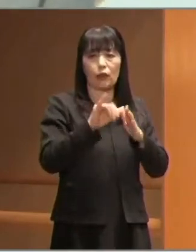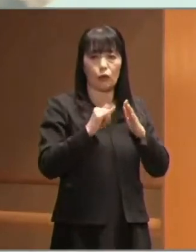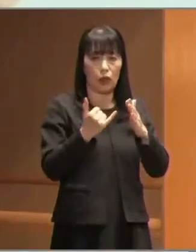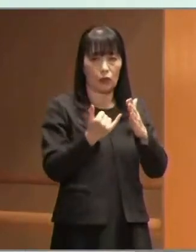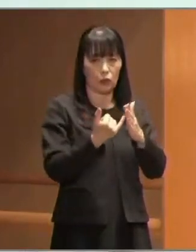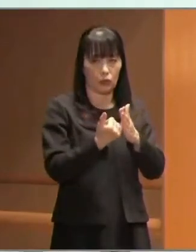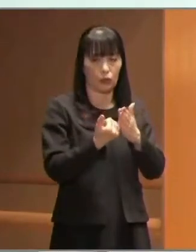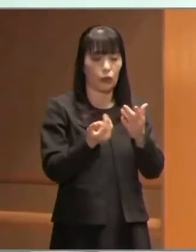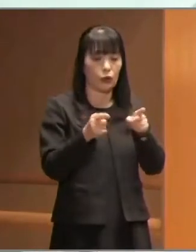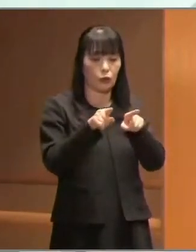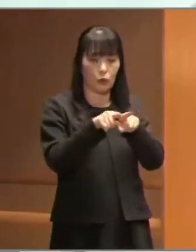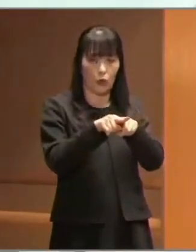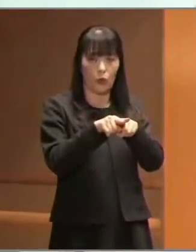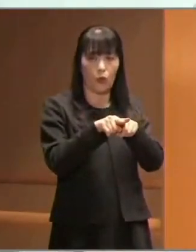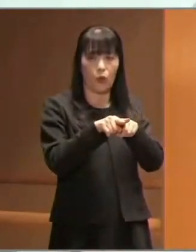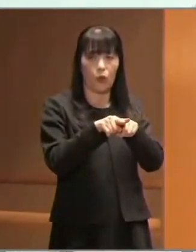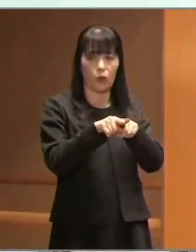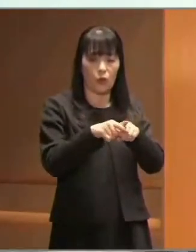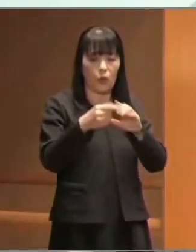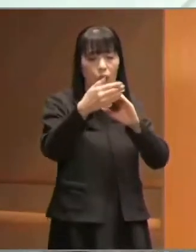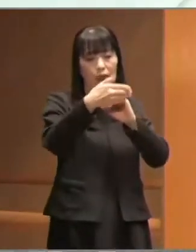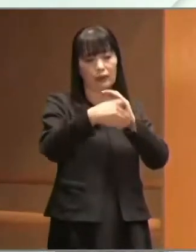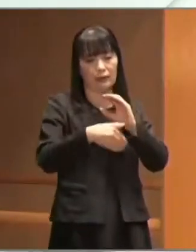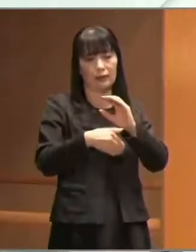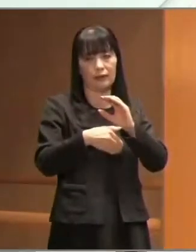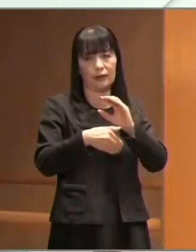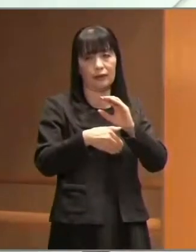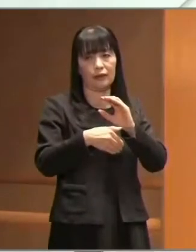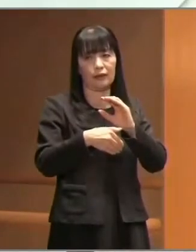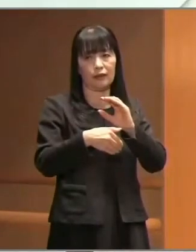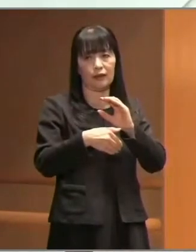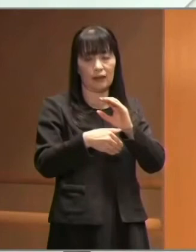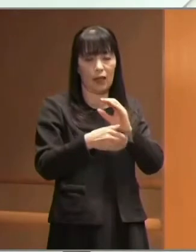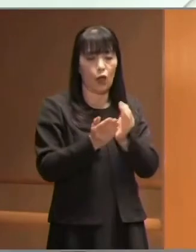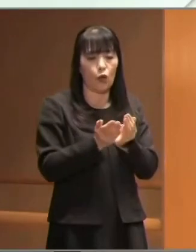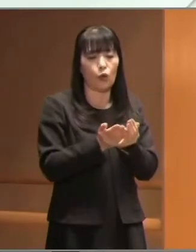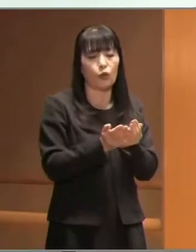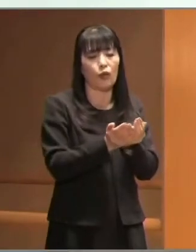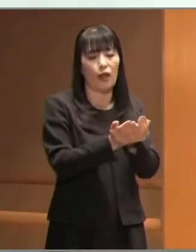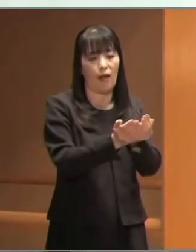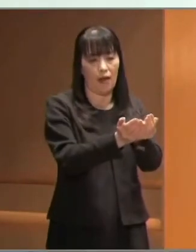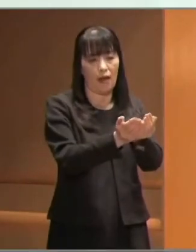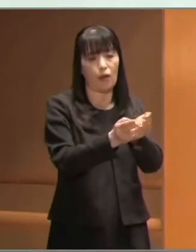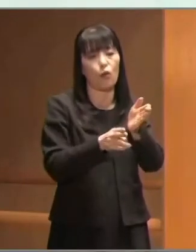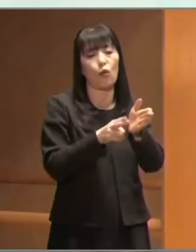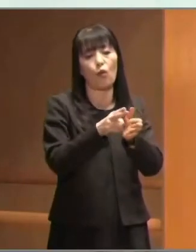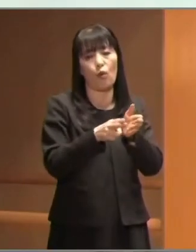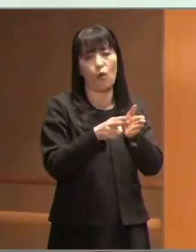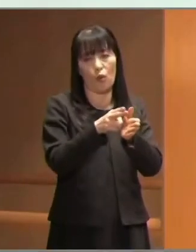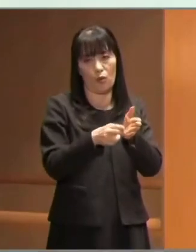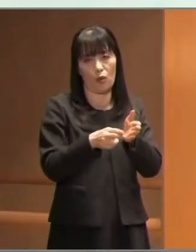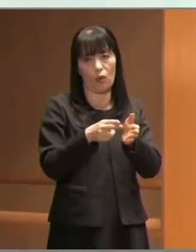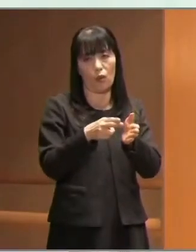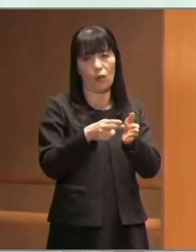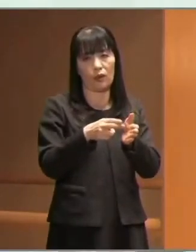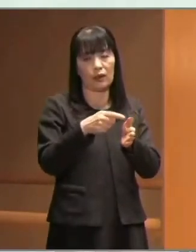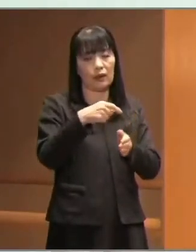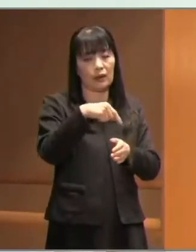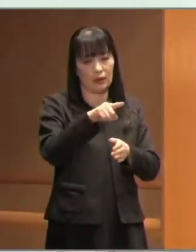and Ishar's family. And we had a very good time together traveling on the boat.